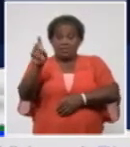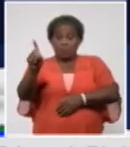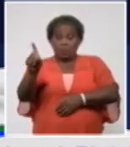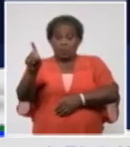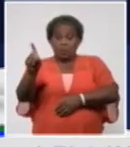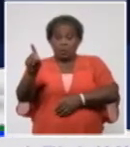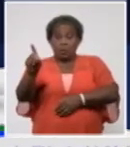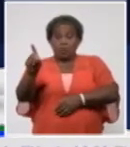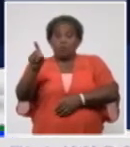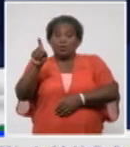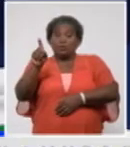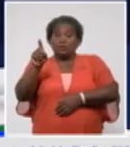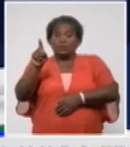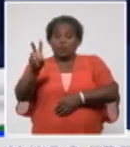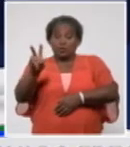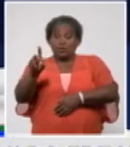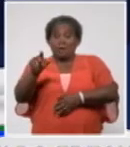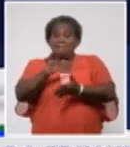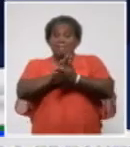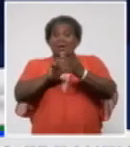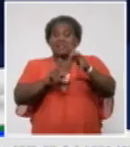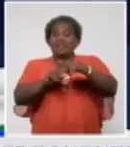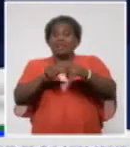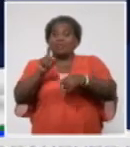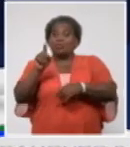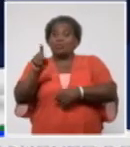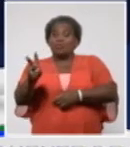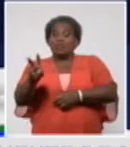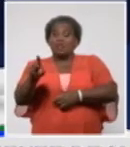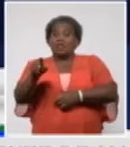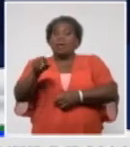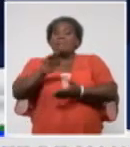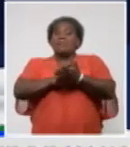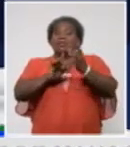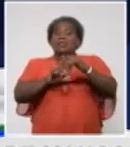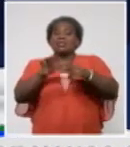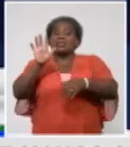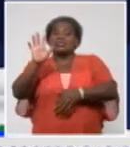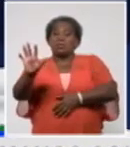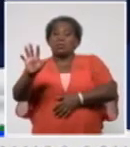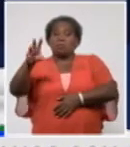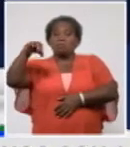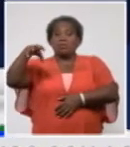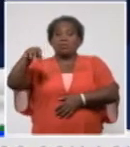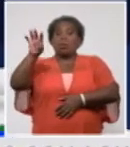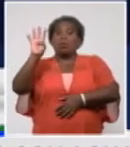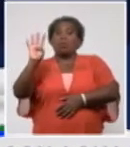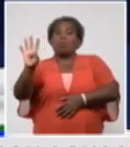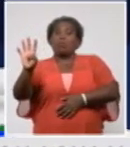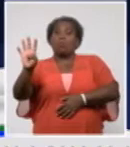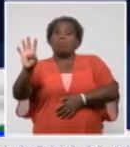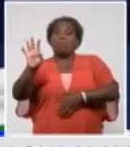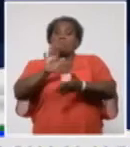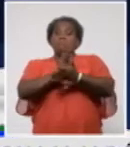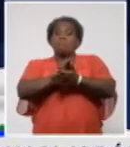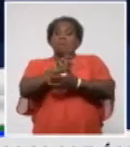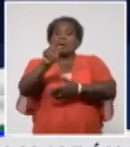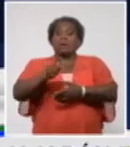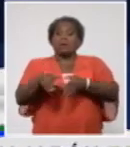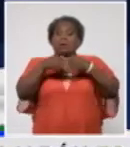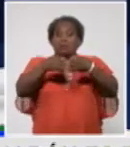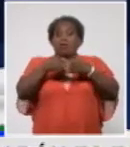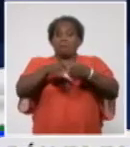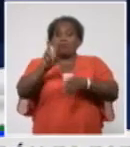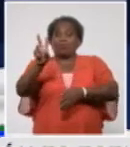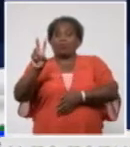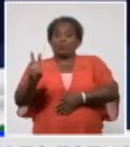as serious. 1 patient joined the critical condition. 1 patient from Camagüey, who was being